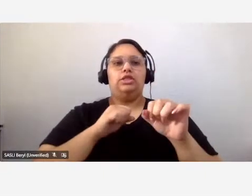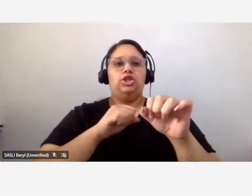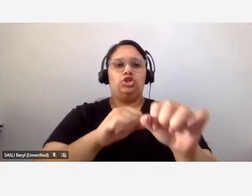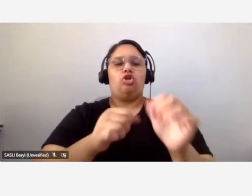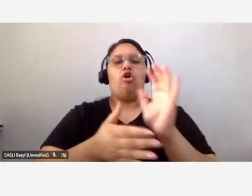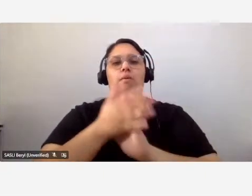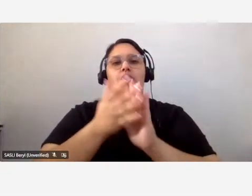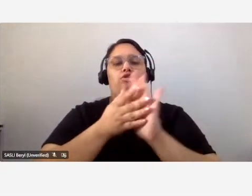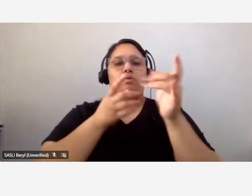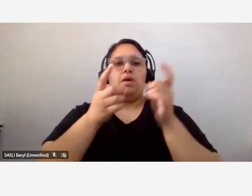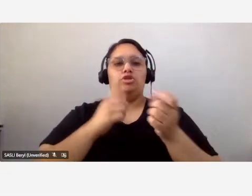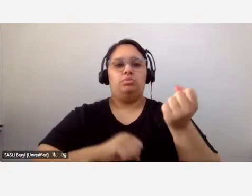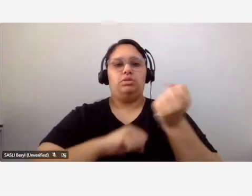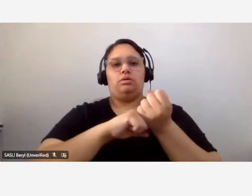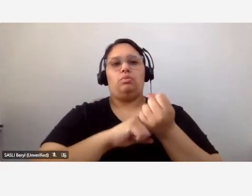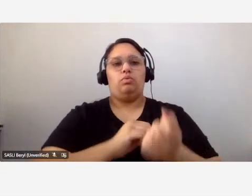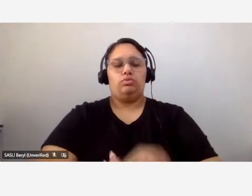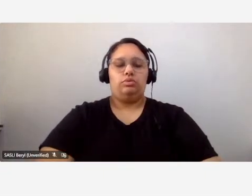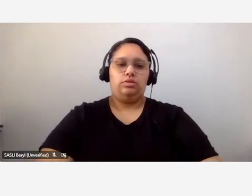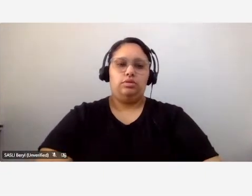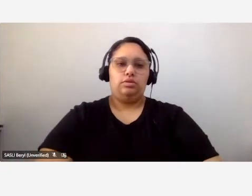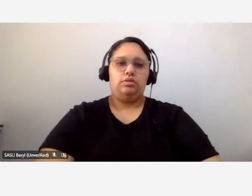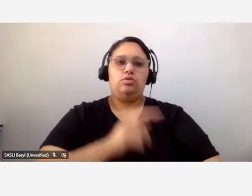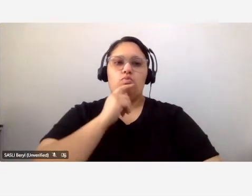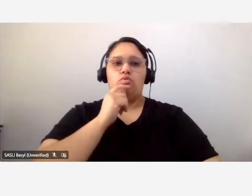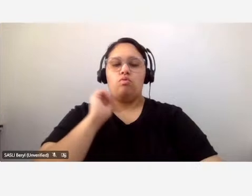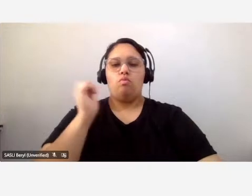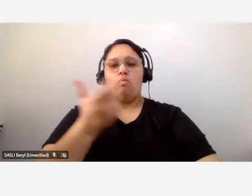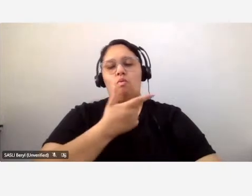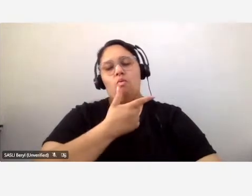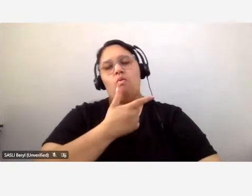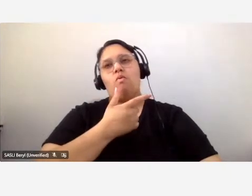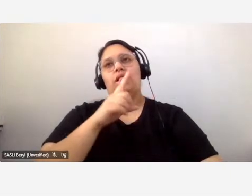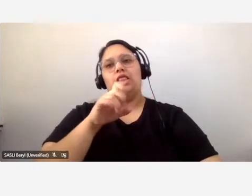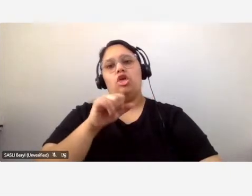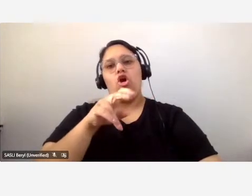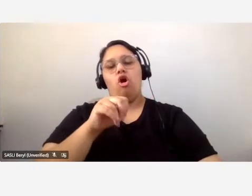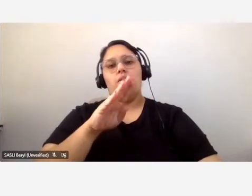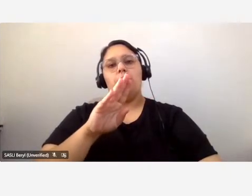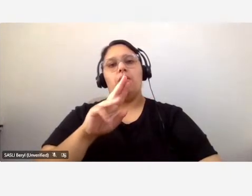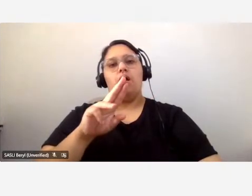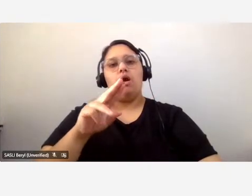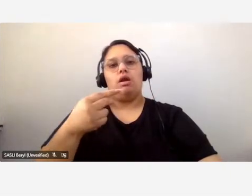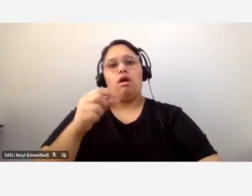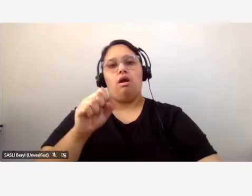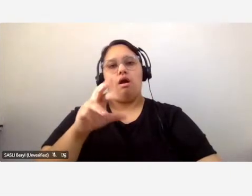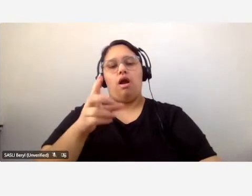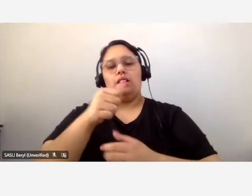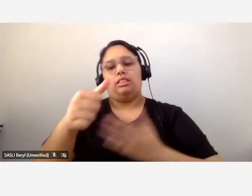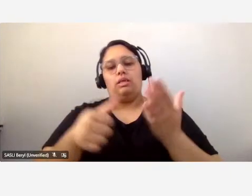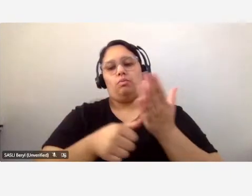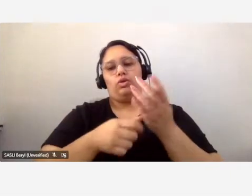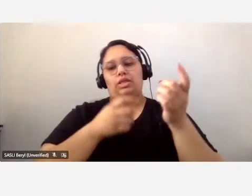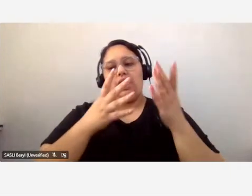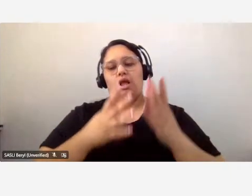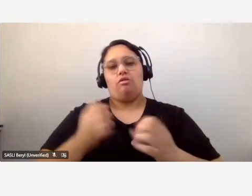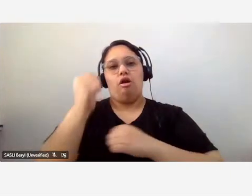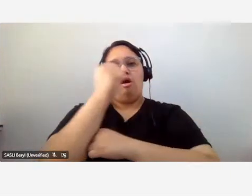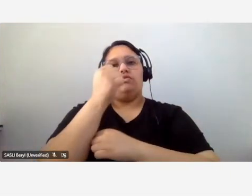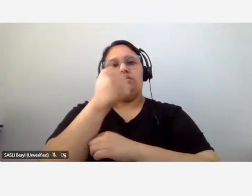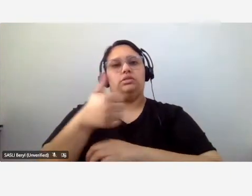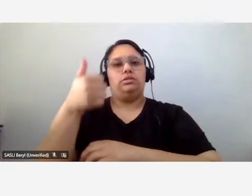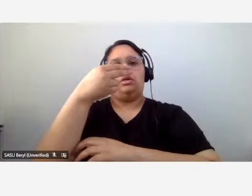Management Support. Good morning, everybody. I'm Dion Burger, Deputy Director and in the Office of the Head of